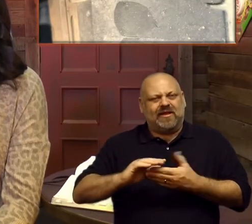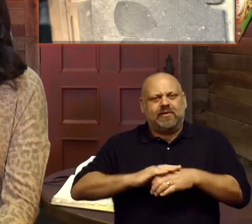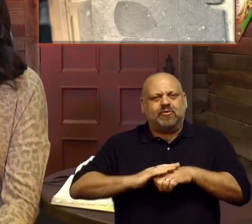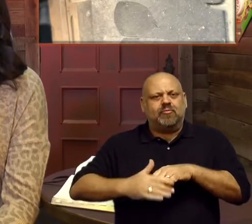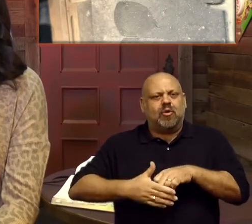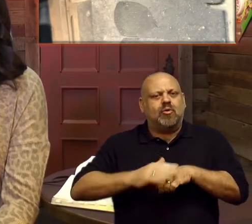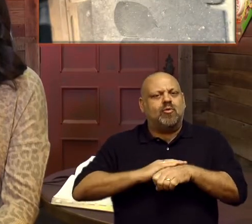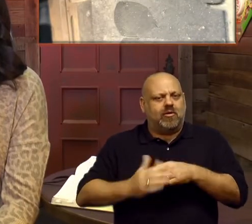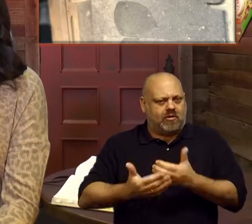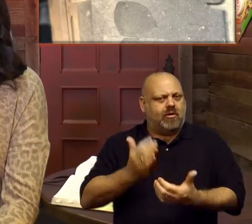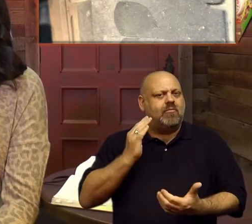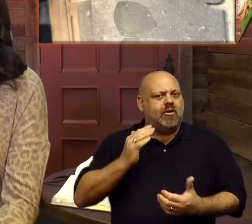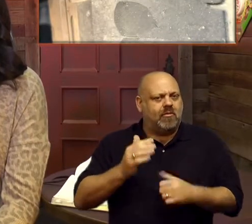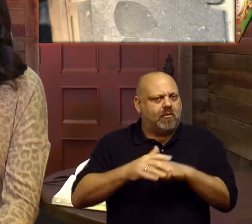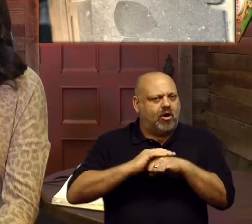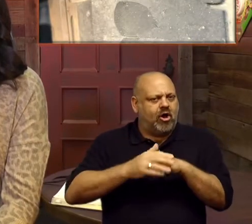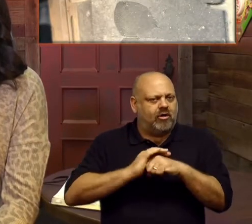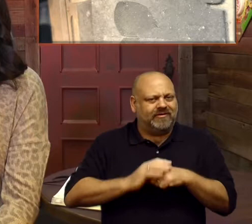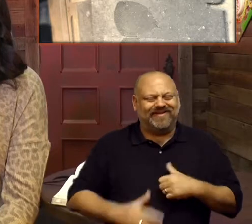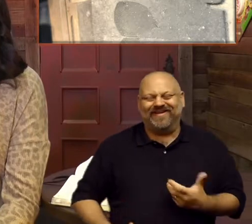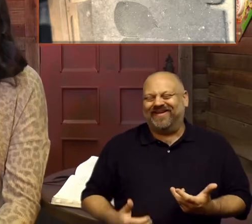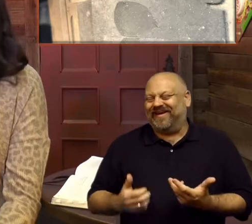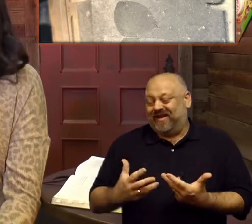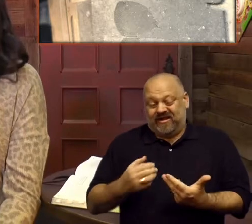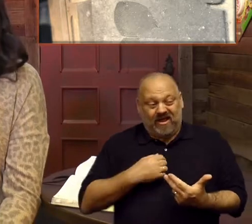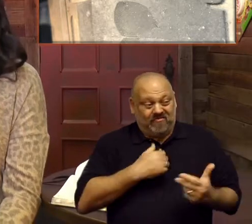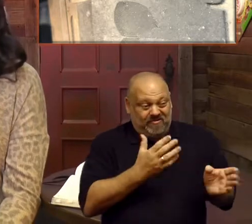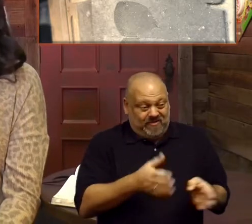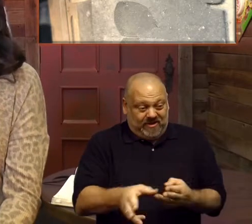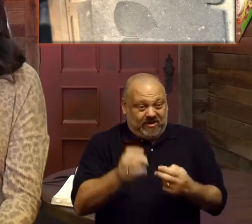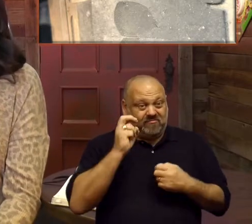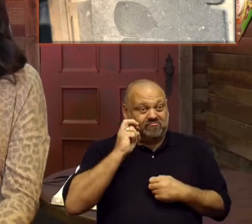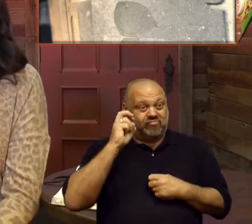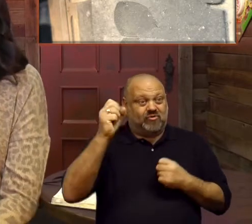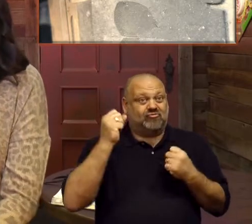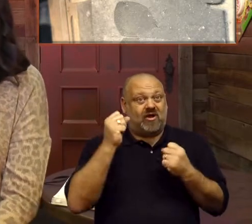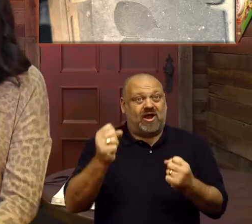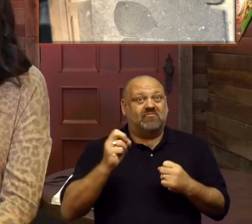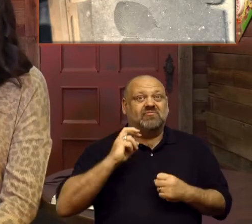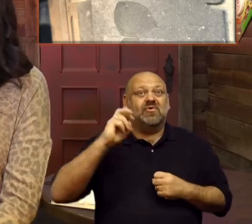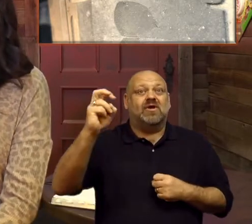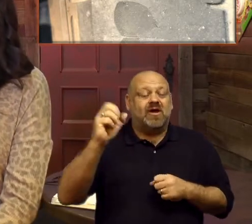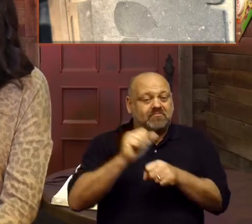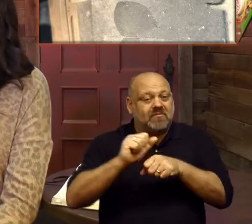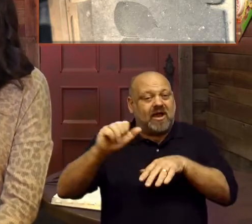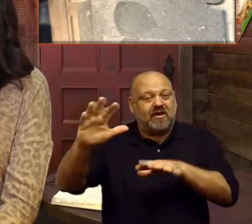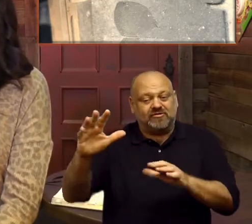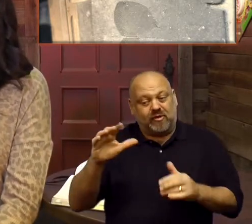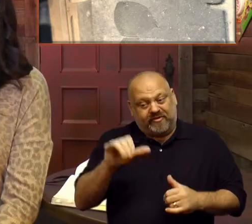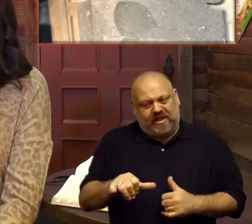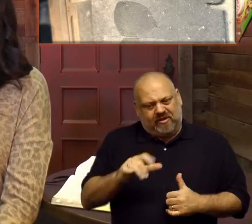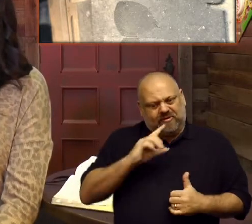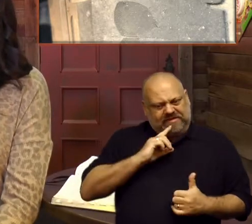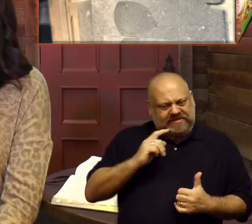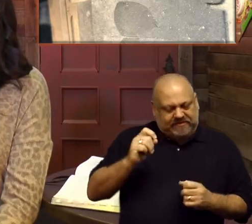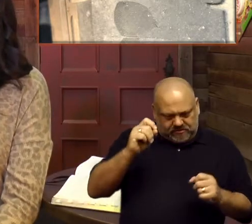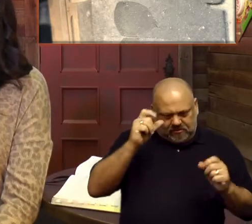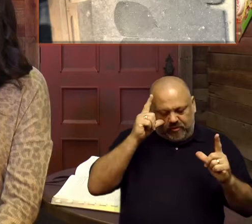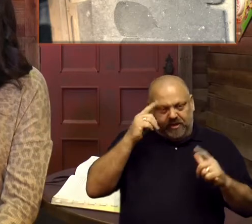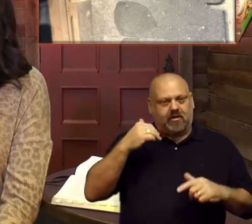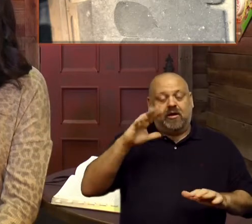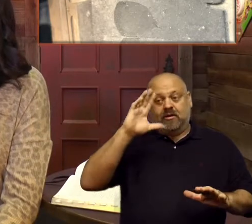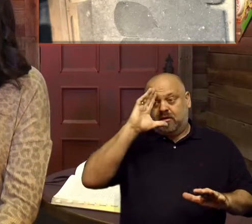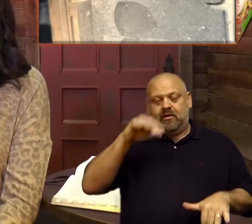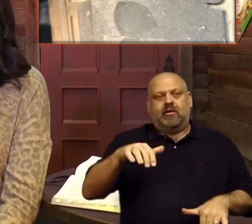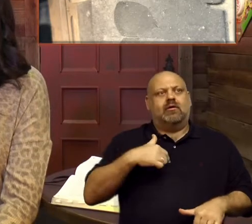rubber, which is almost like completely bald. Mm. And I was planning this trip up into the mountains. And so that